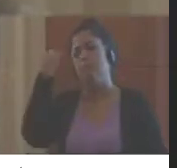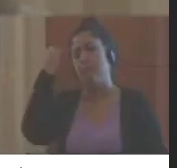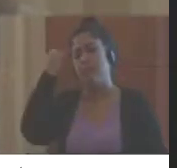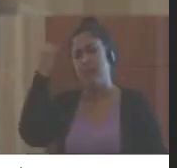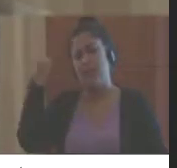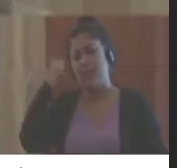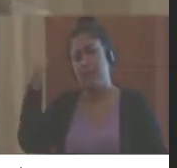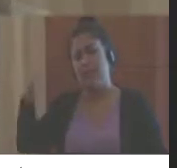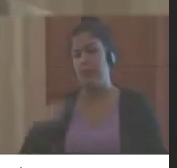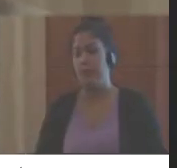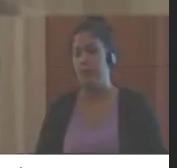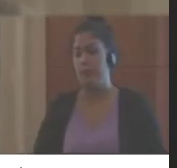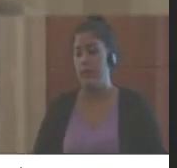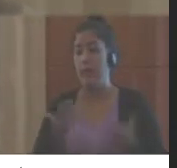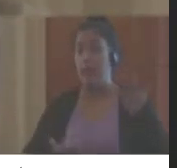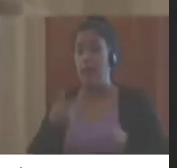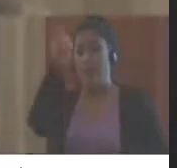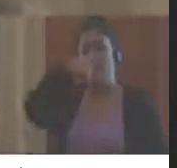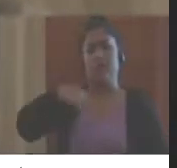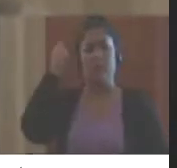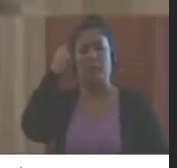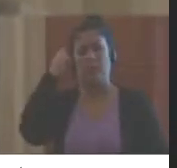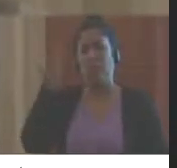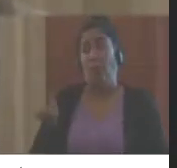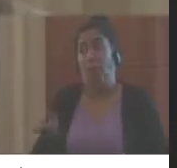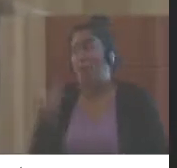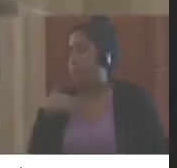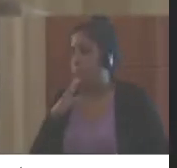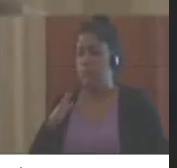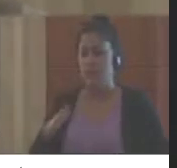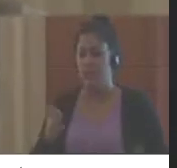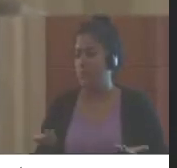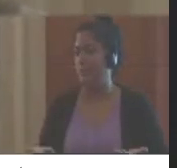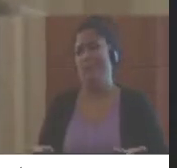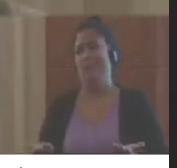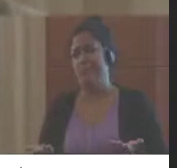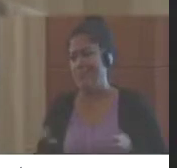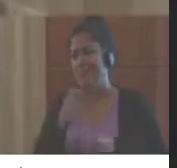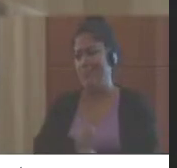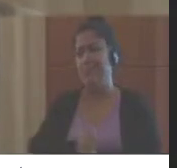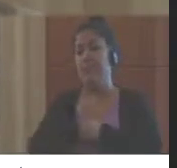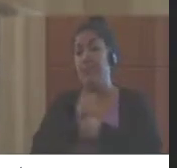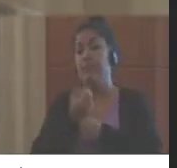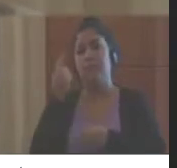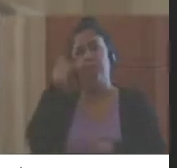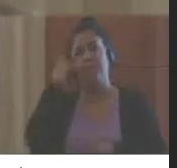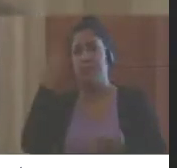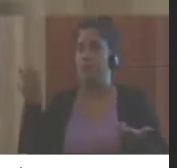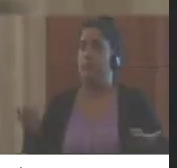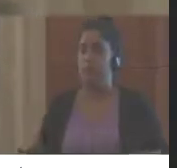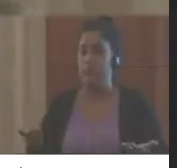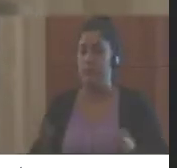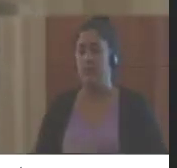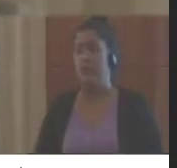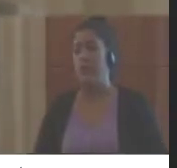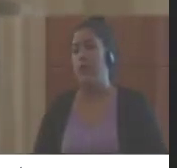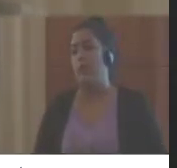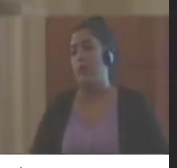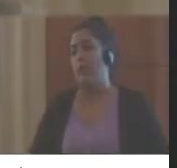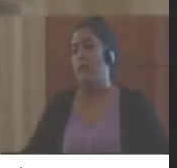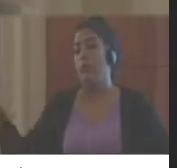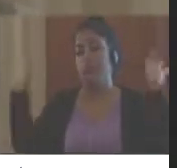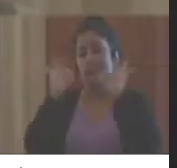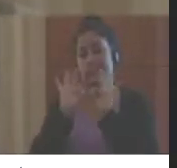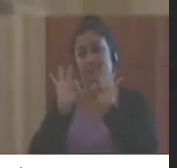would think that the citizens still do not perceive that